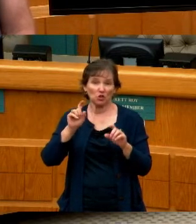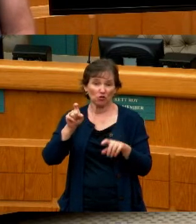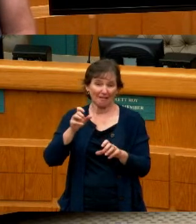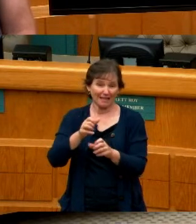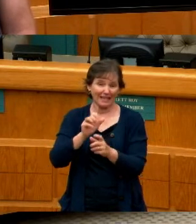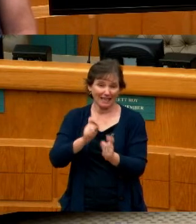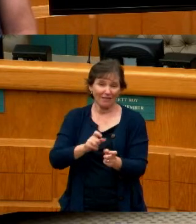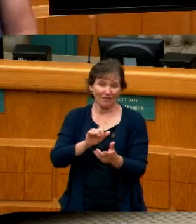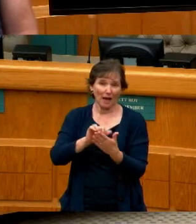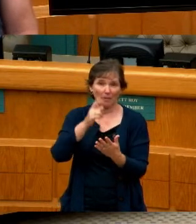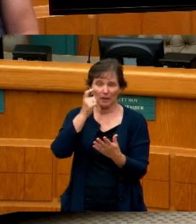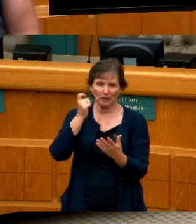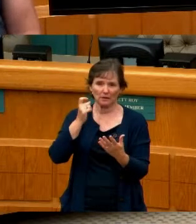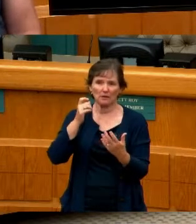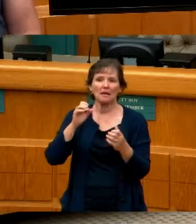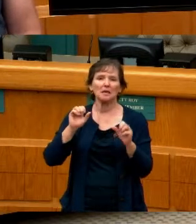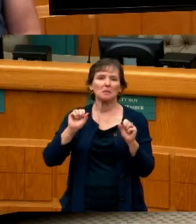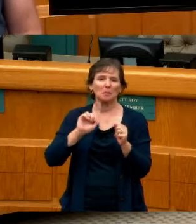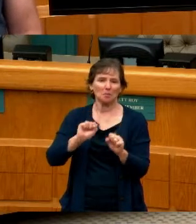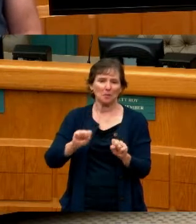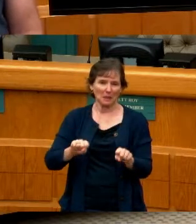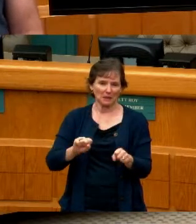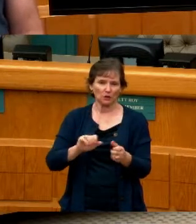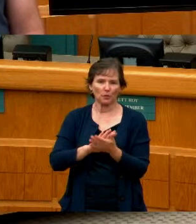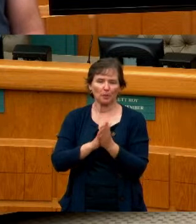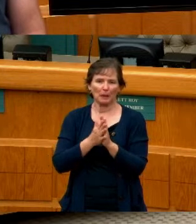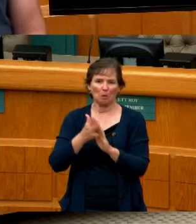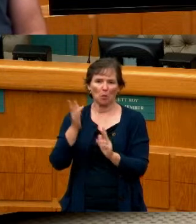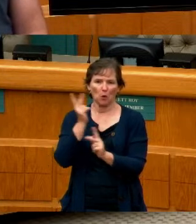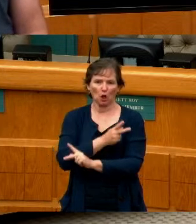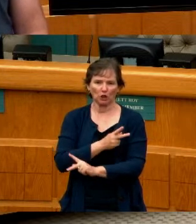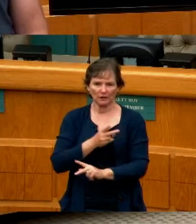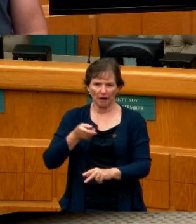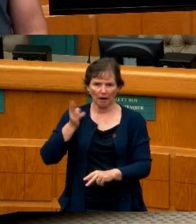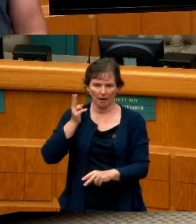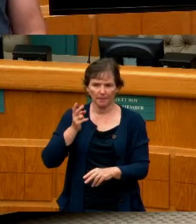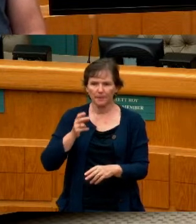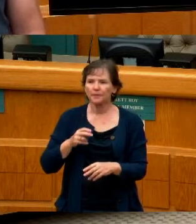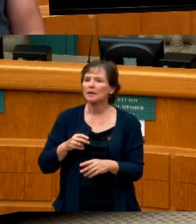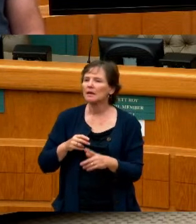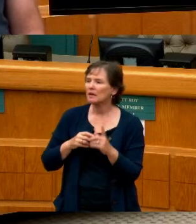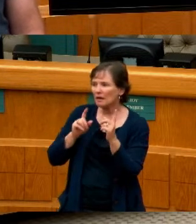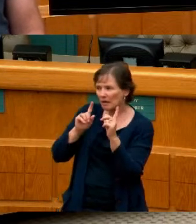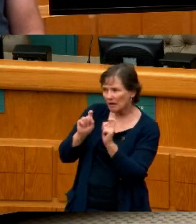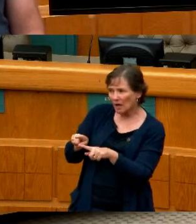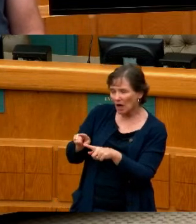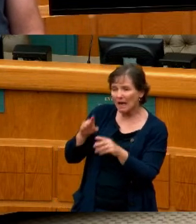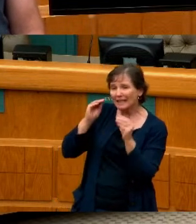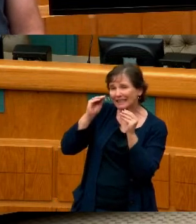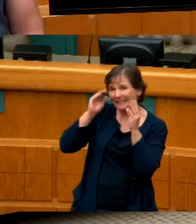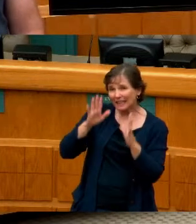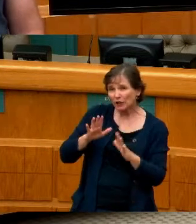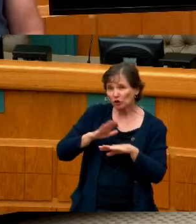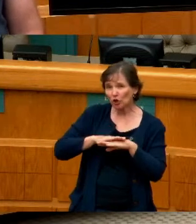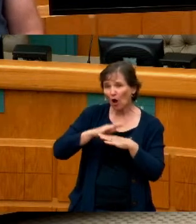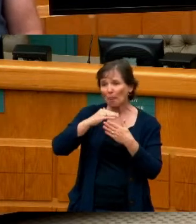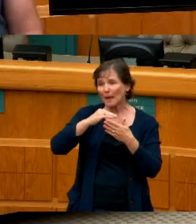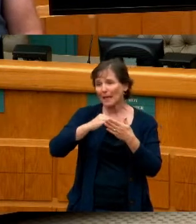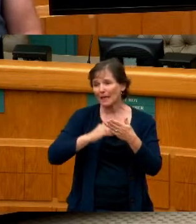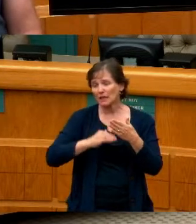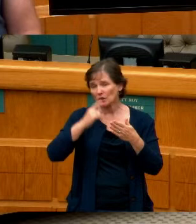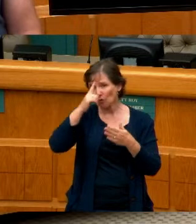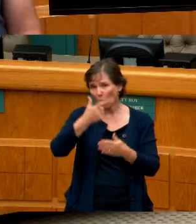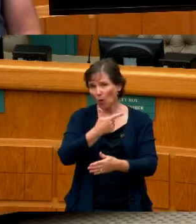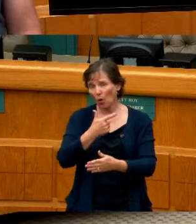progress because of a comorbidity or something else to something worse. Those are the individuals that should be receiving the vaccine, the therapeutic